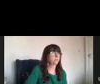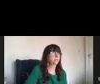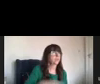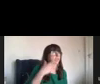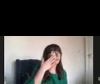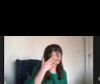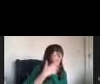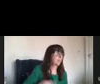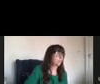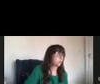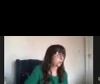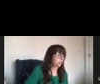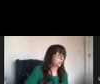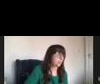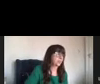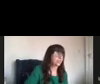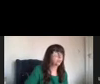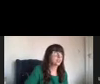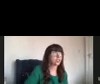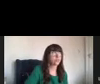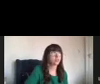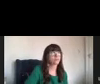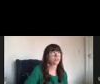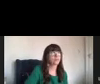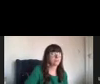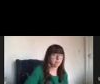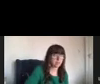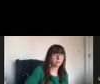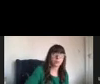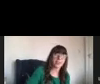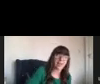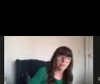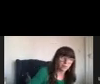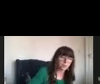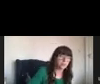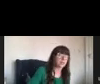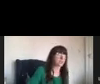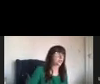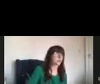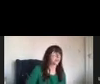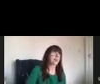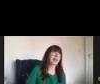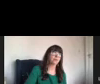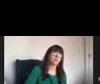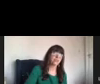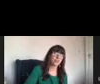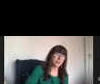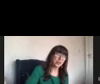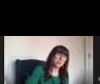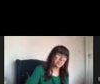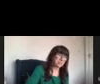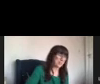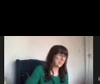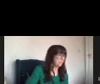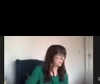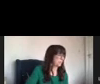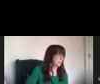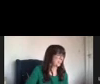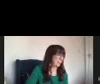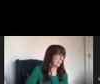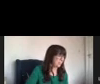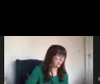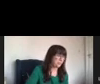the room. Now, the UK government will not do that. They use the excuse that the room isn't big enough. Well, they have been using that excuse. However, as you know, this week